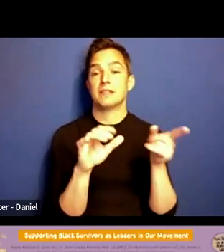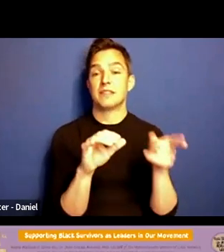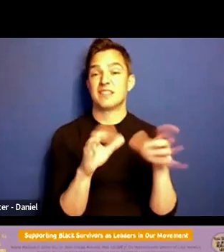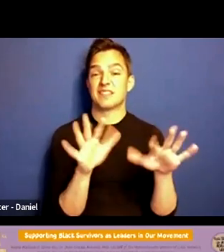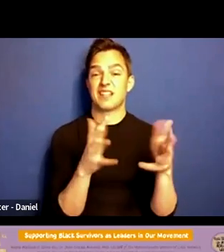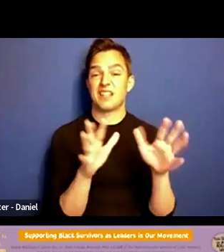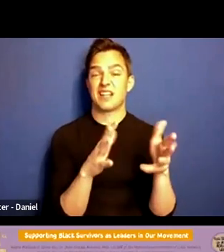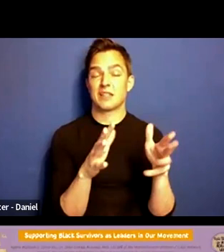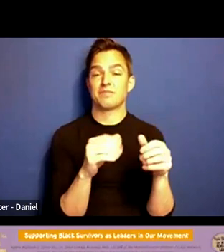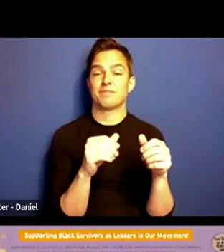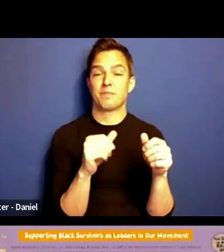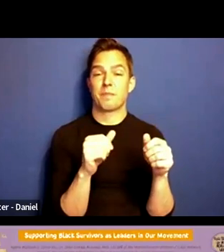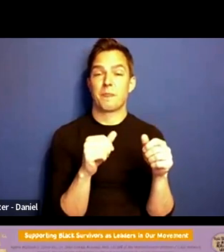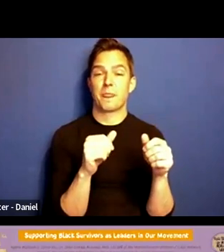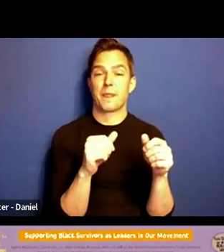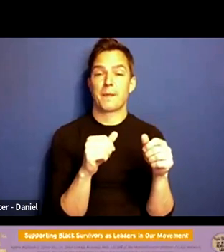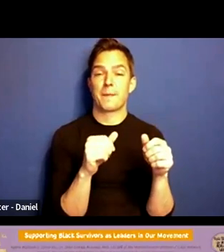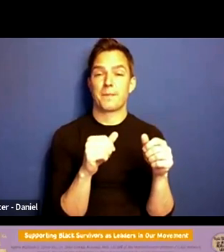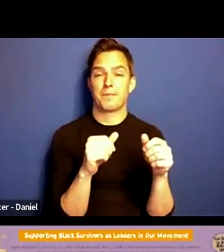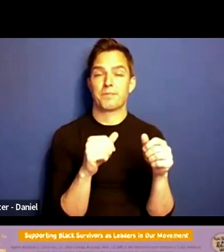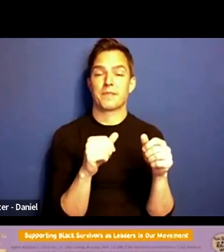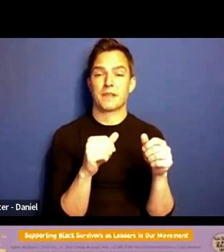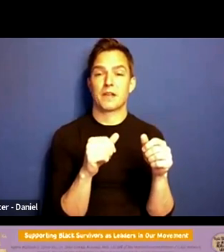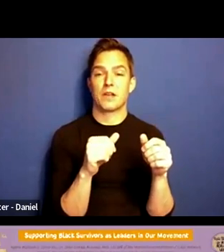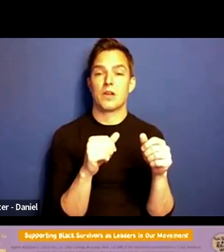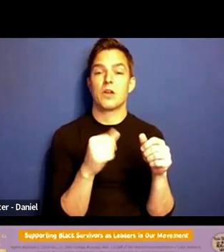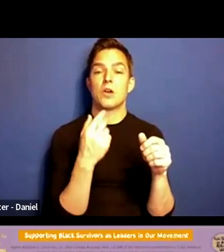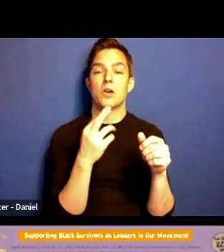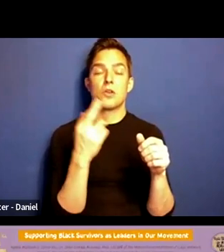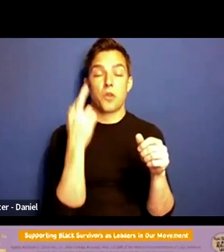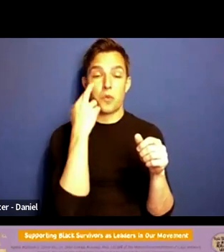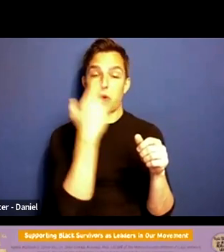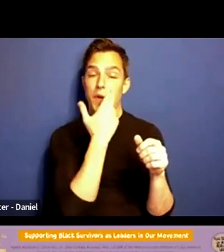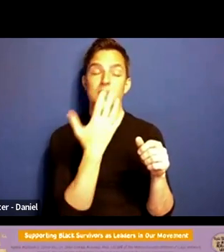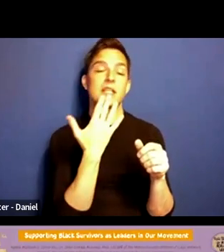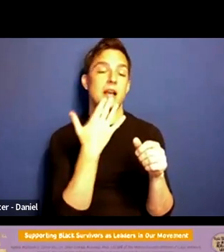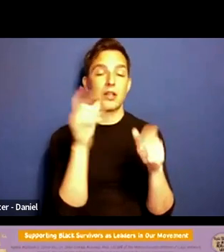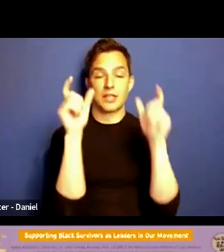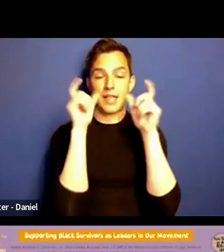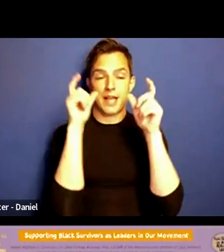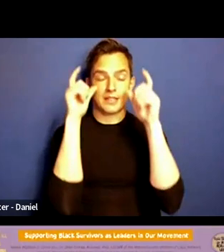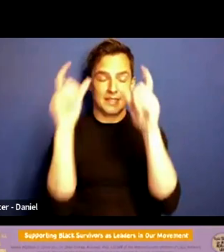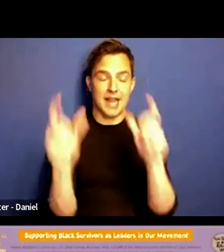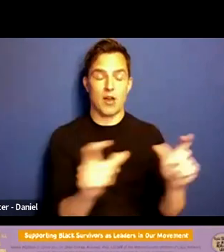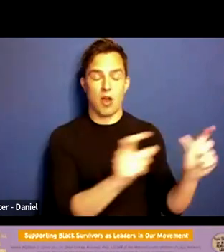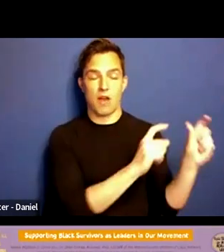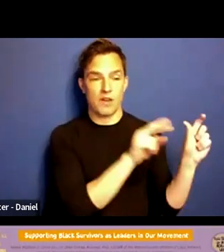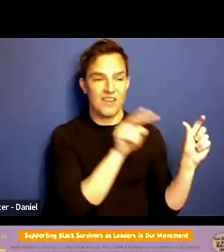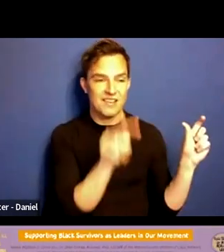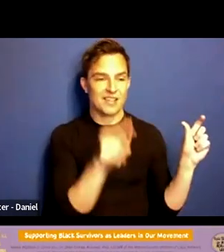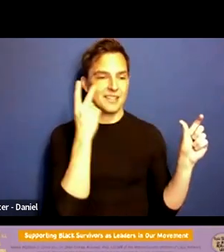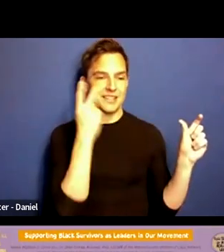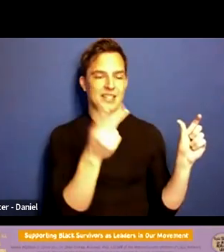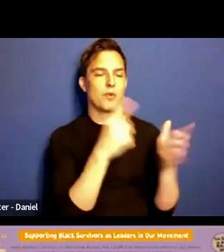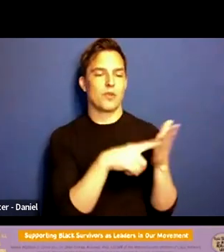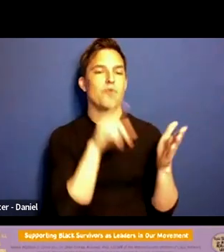like pulling back and taking off the rose-colored glasses and really seeing what this person, are they truly about what they say they are